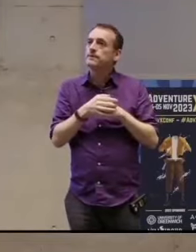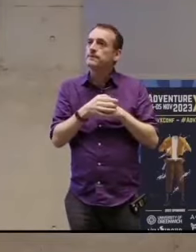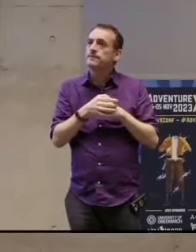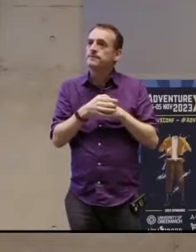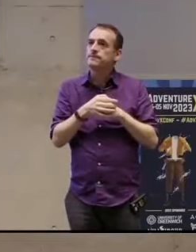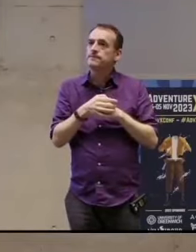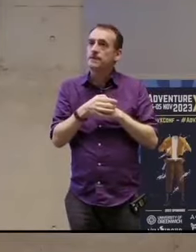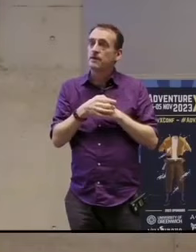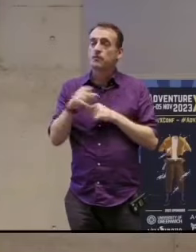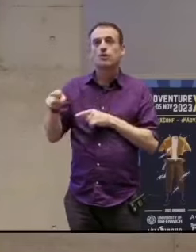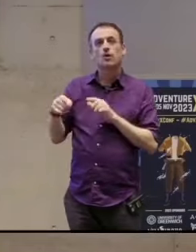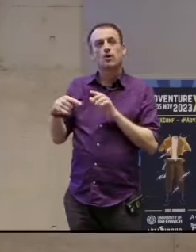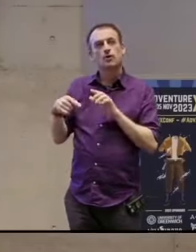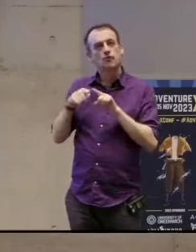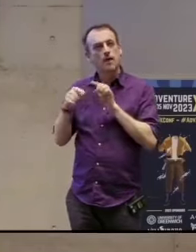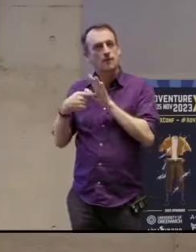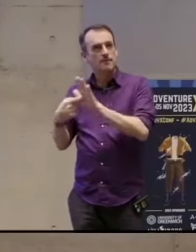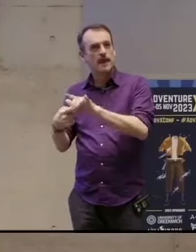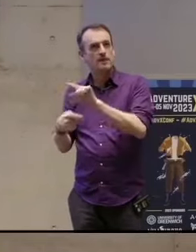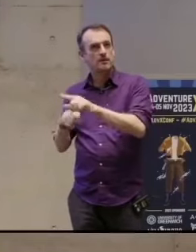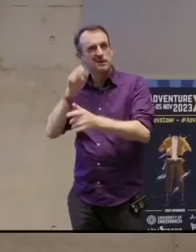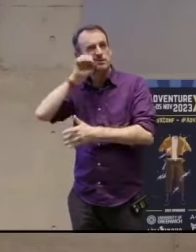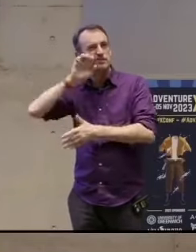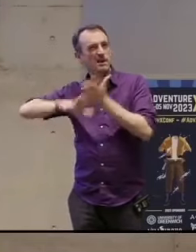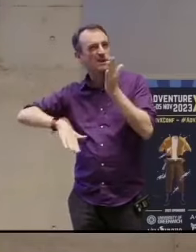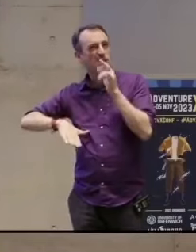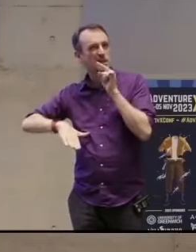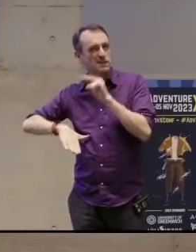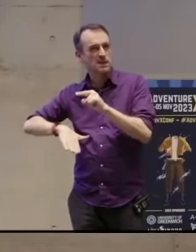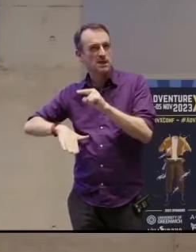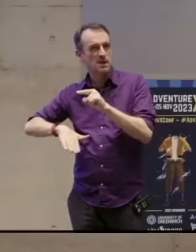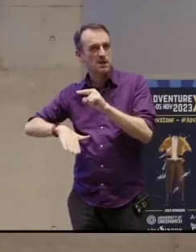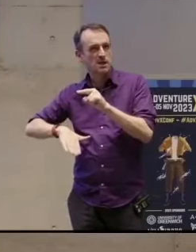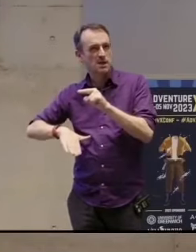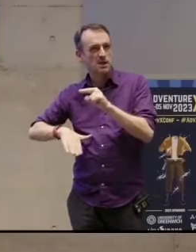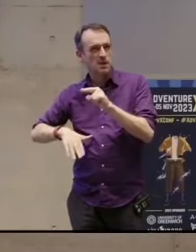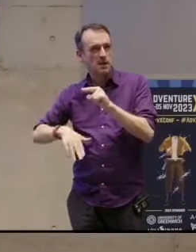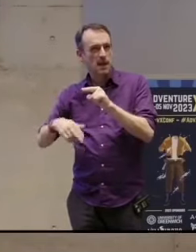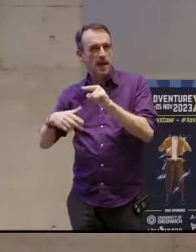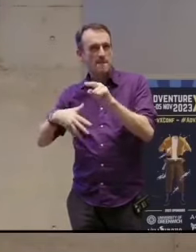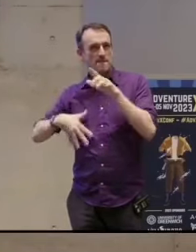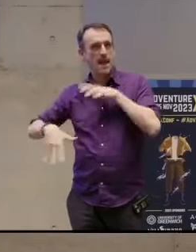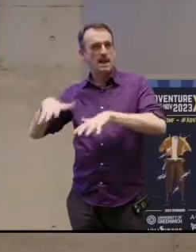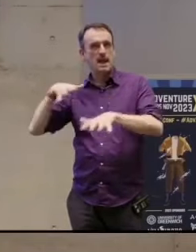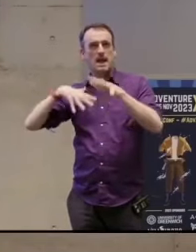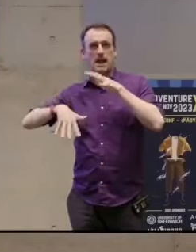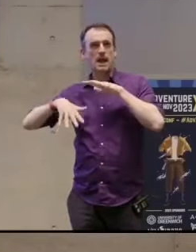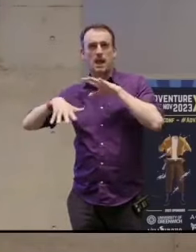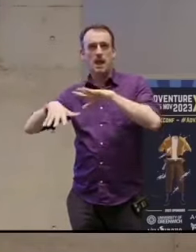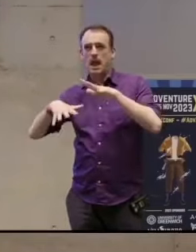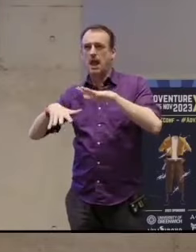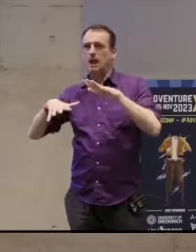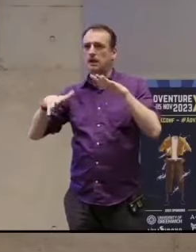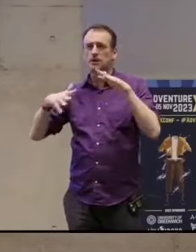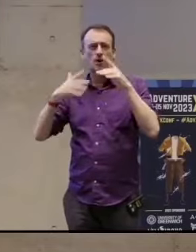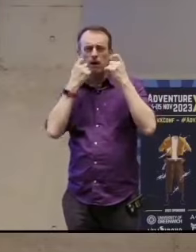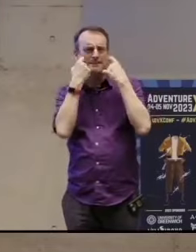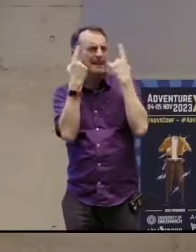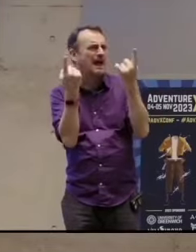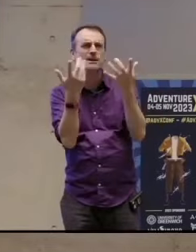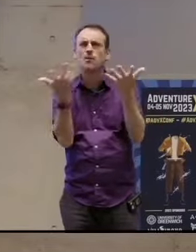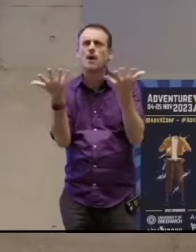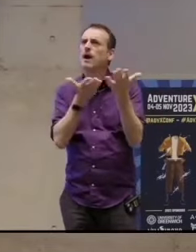try and represent that kind of experience of, like, panic and just not understanding what's going on. And